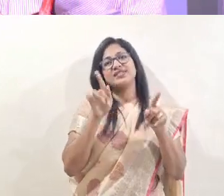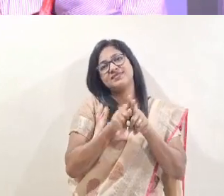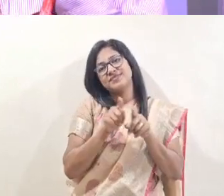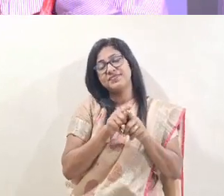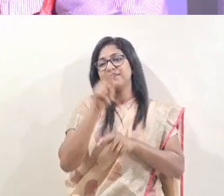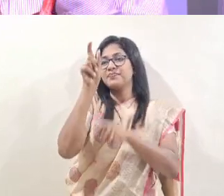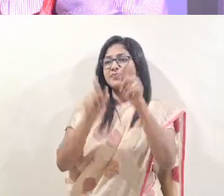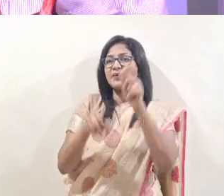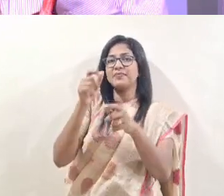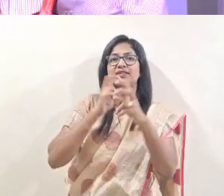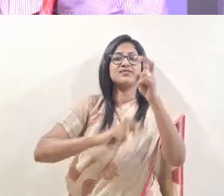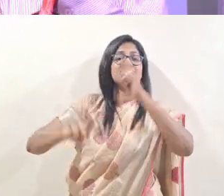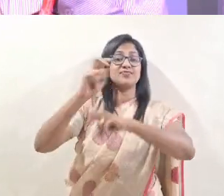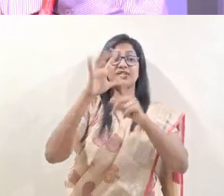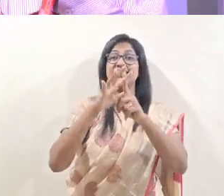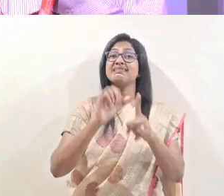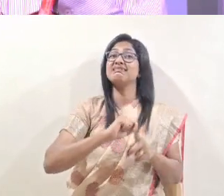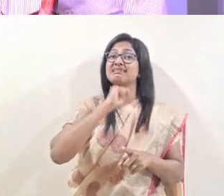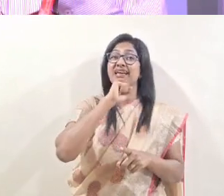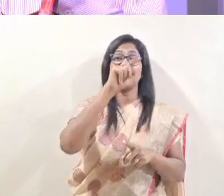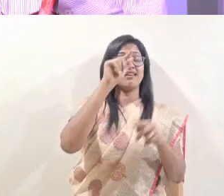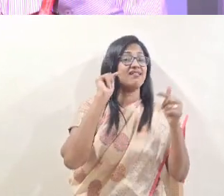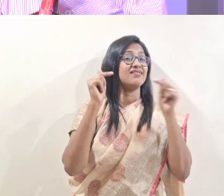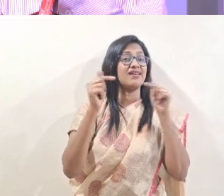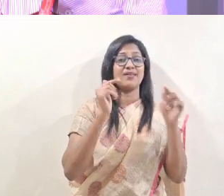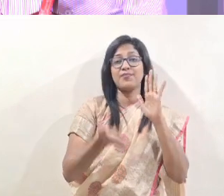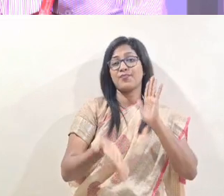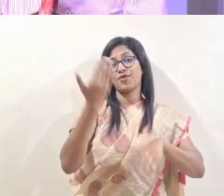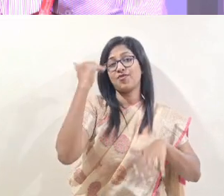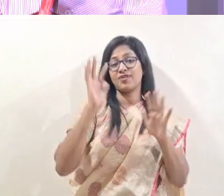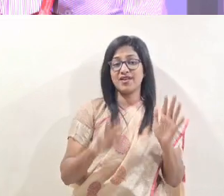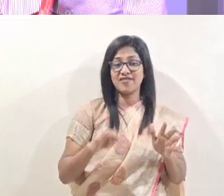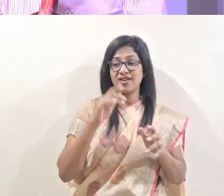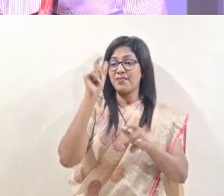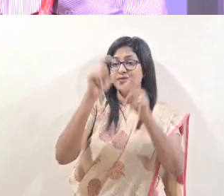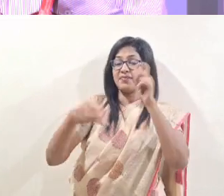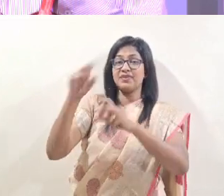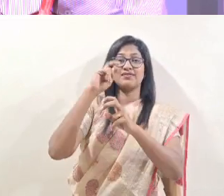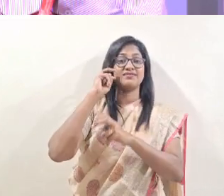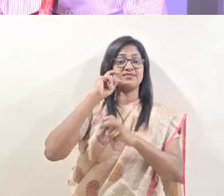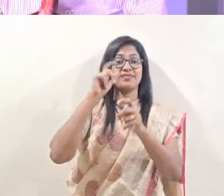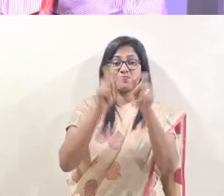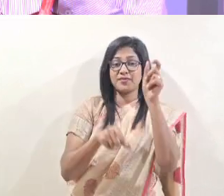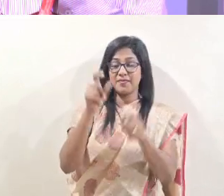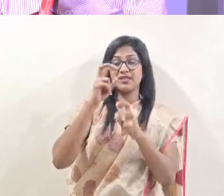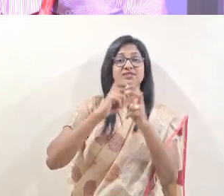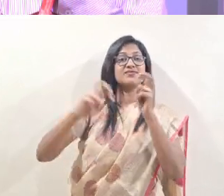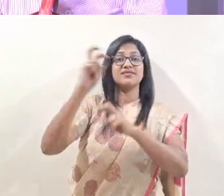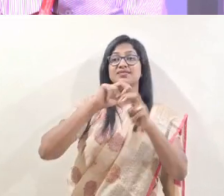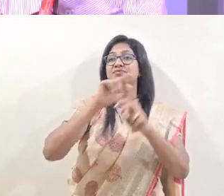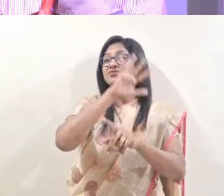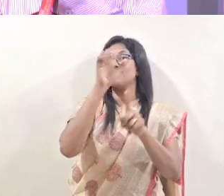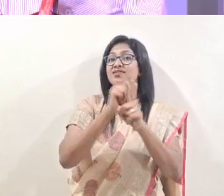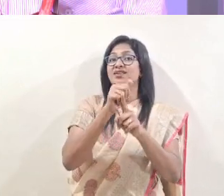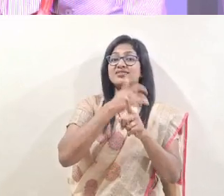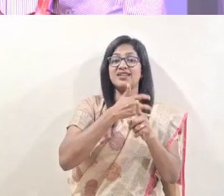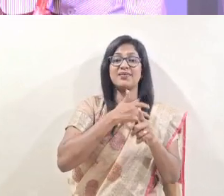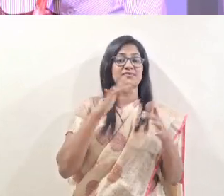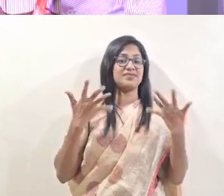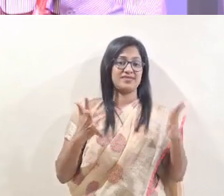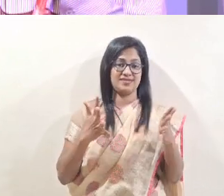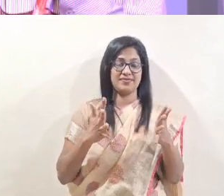use public transport. And in Delhi, there are a lot of debates about it because using public transport is not really a cultural habit with